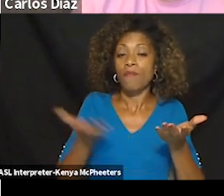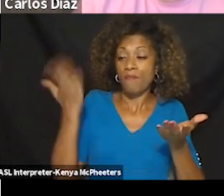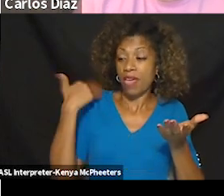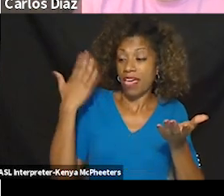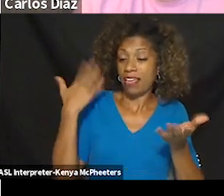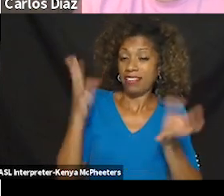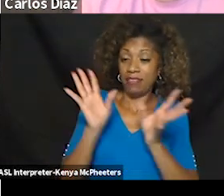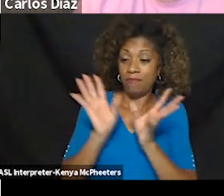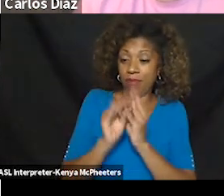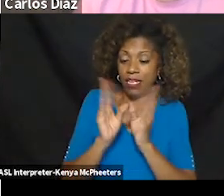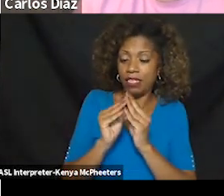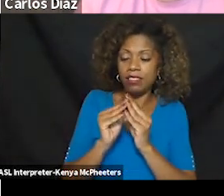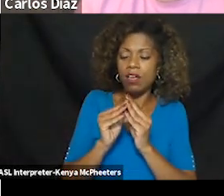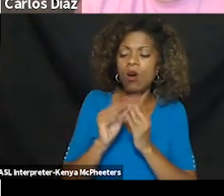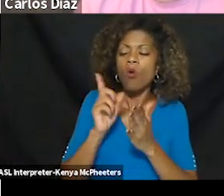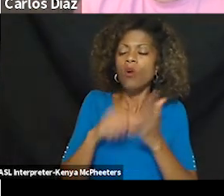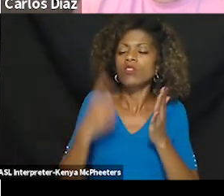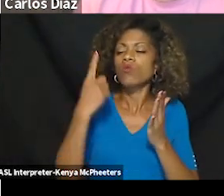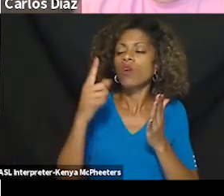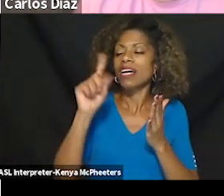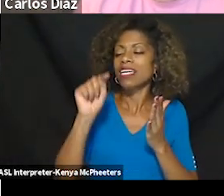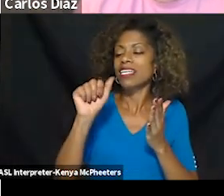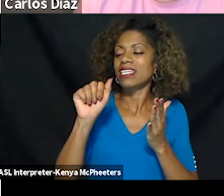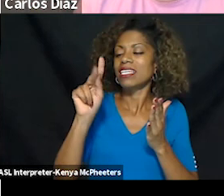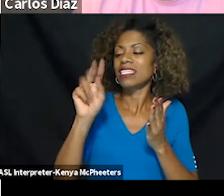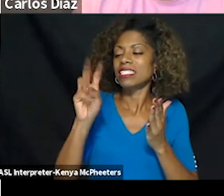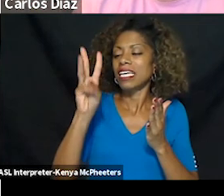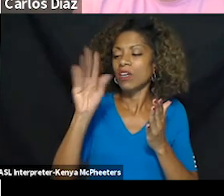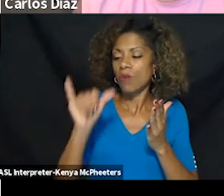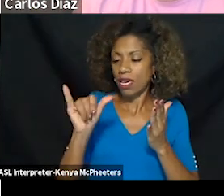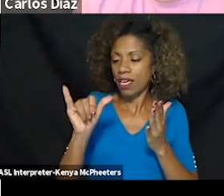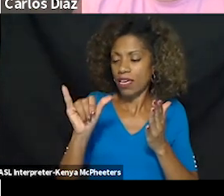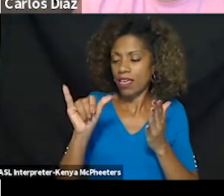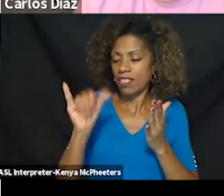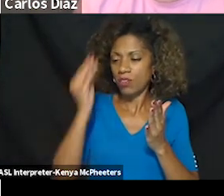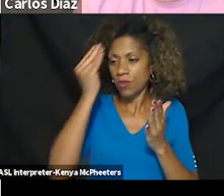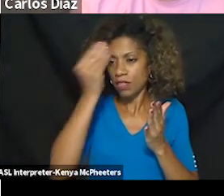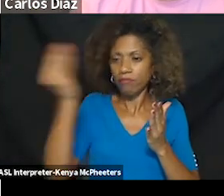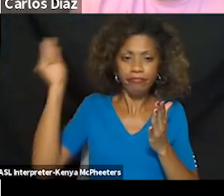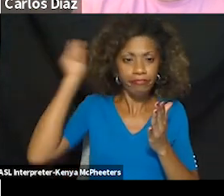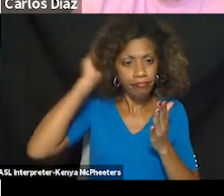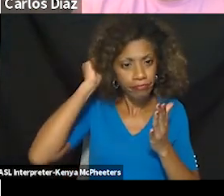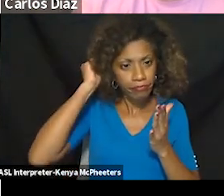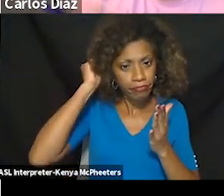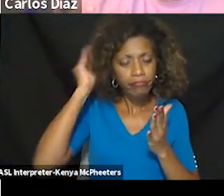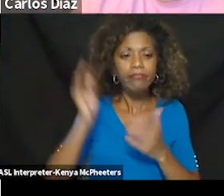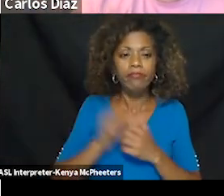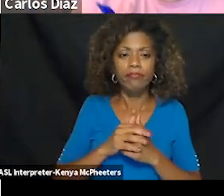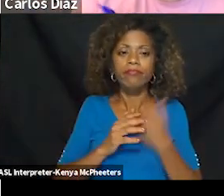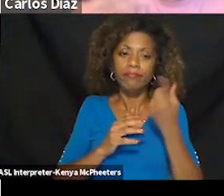recently hosted Kevin Parent, a brilliant, funny guy that works at Ottawa Public Health in Canada, who started getting a